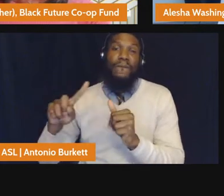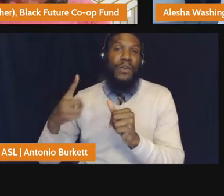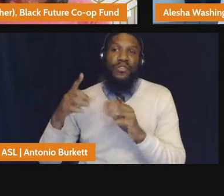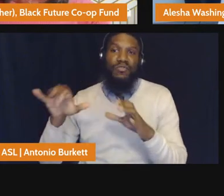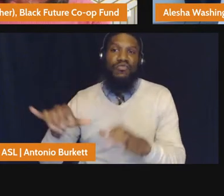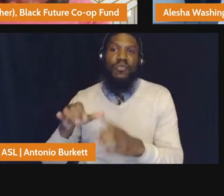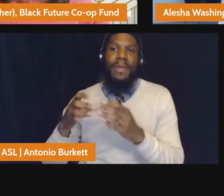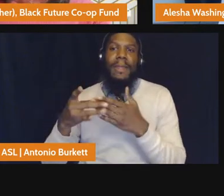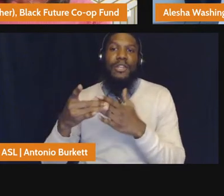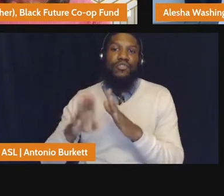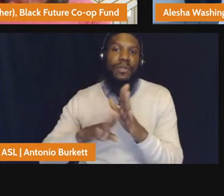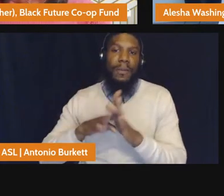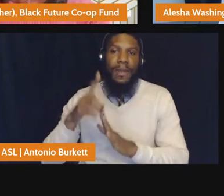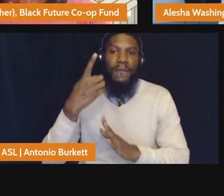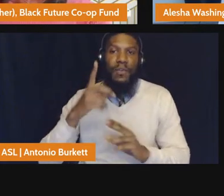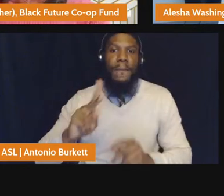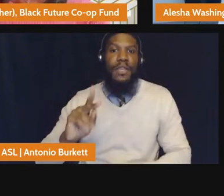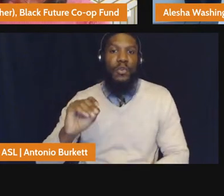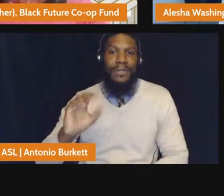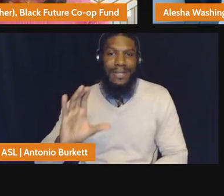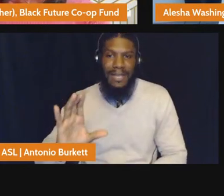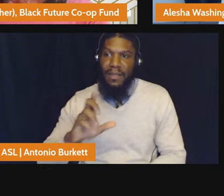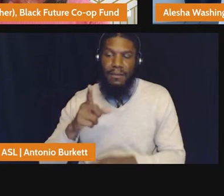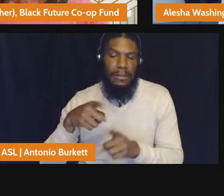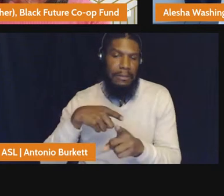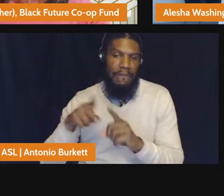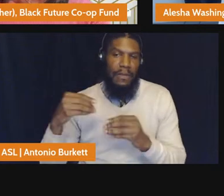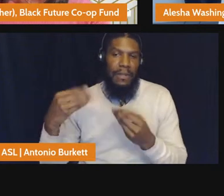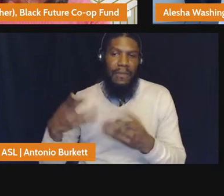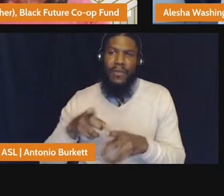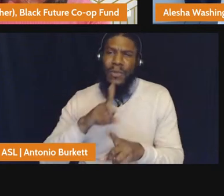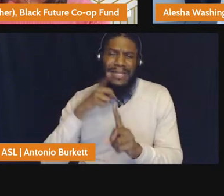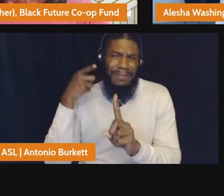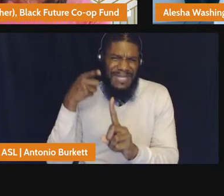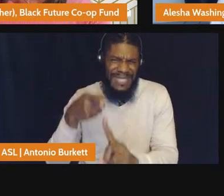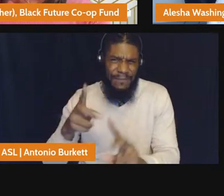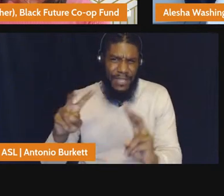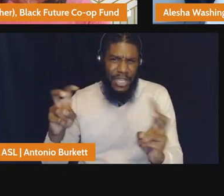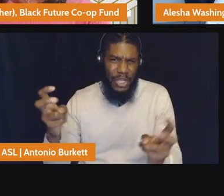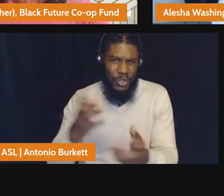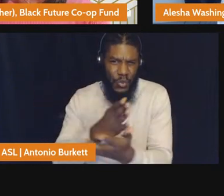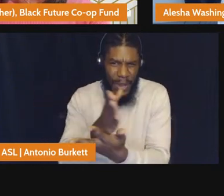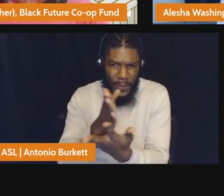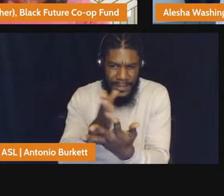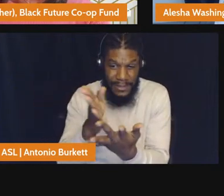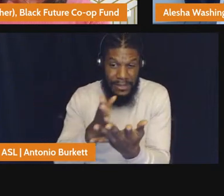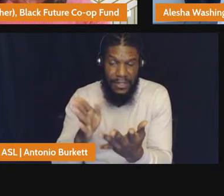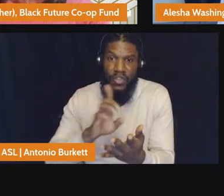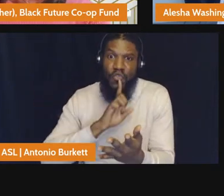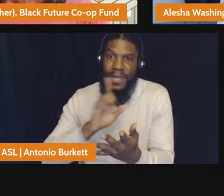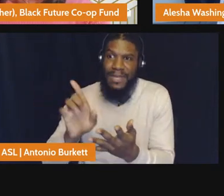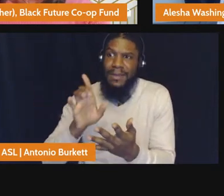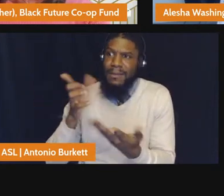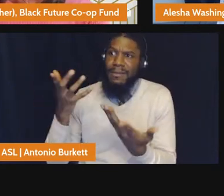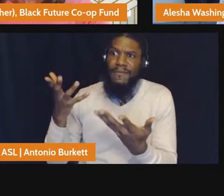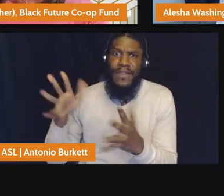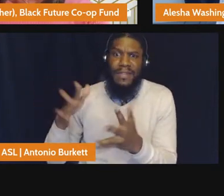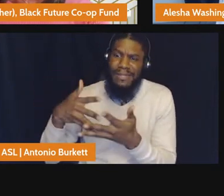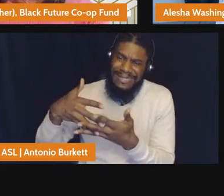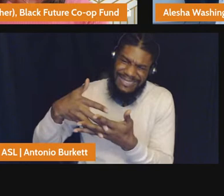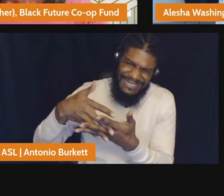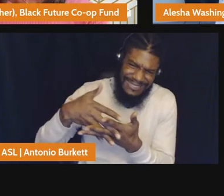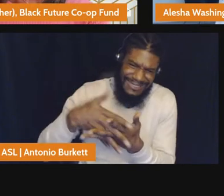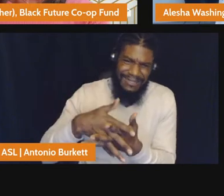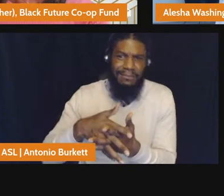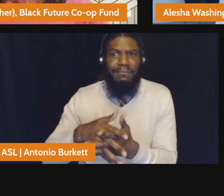of color in philanthropy in very specific issue areas. And so it's part of the DNA of the San Francisco Foundation,